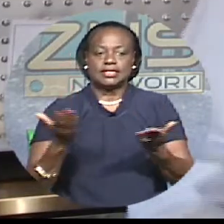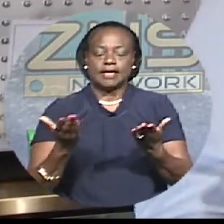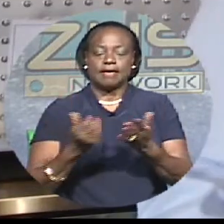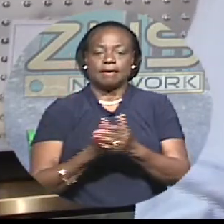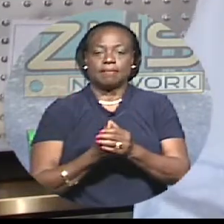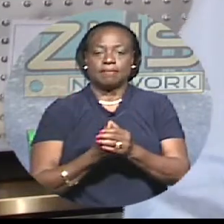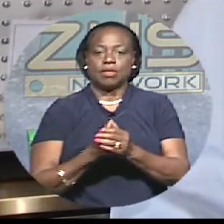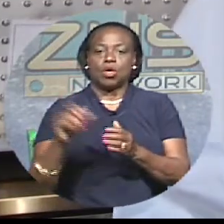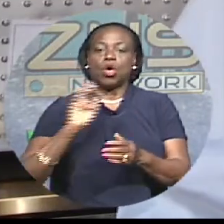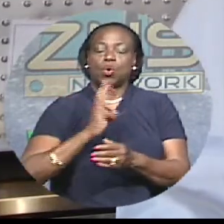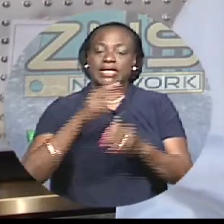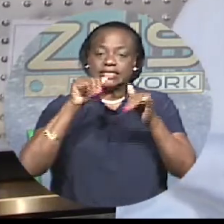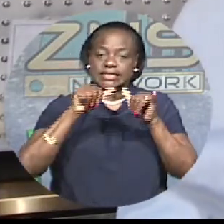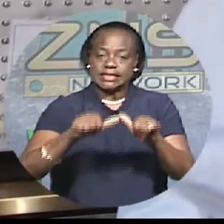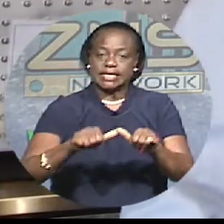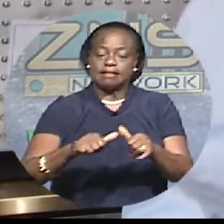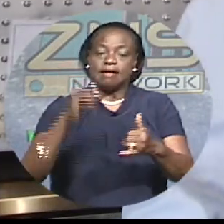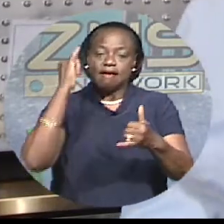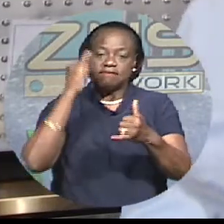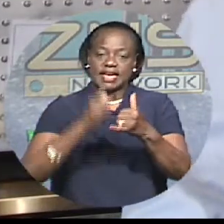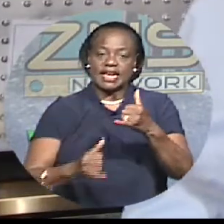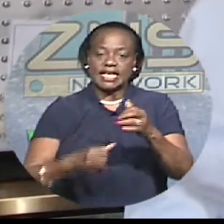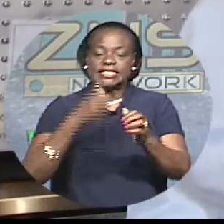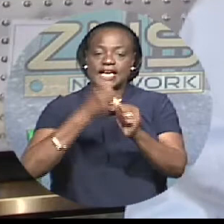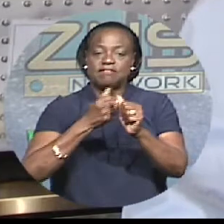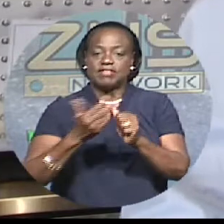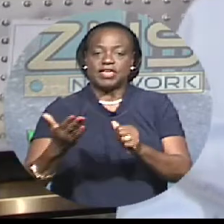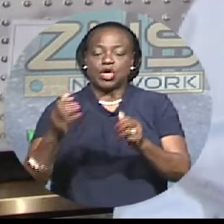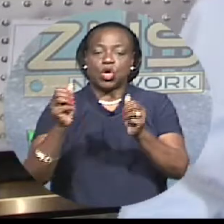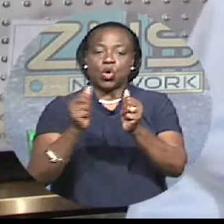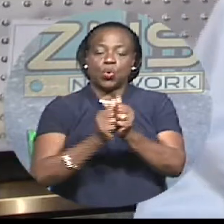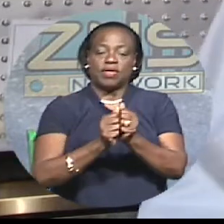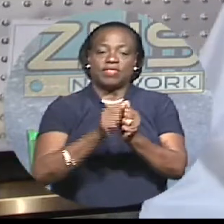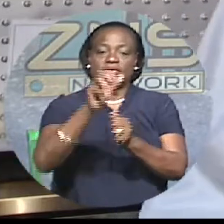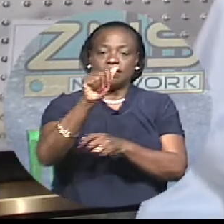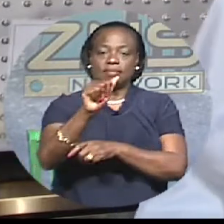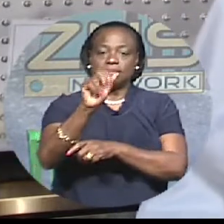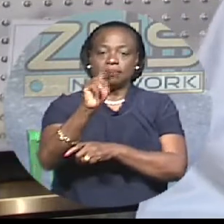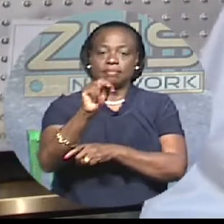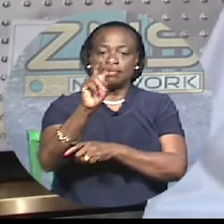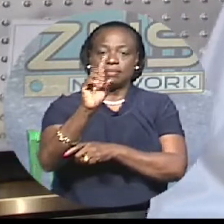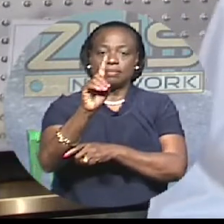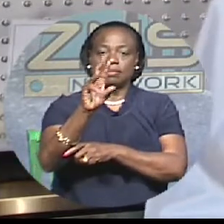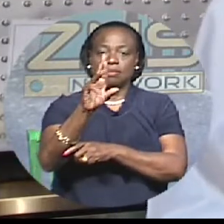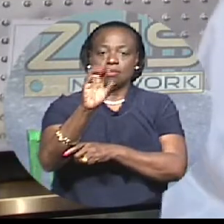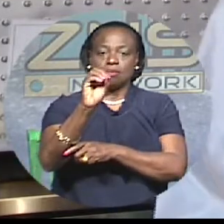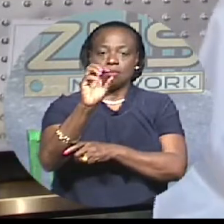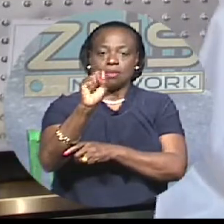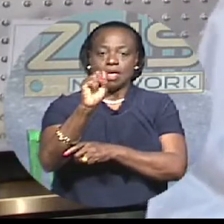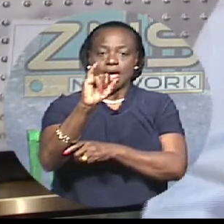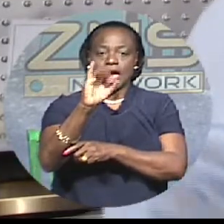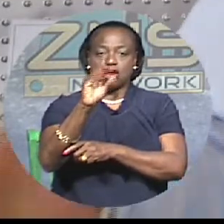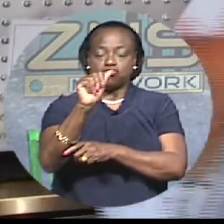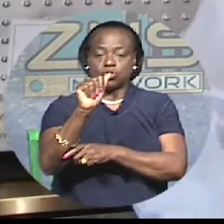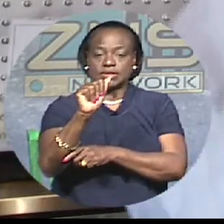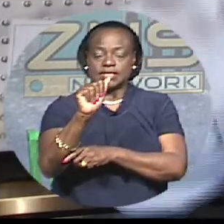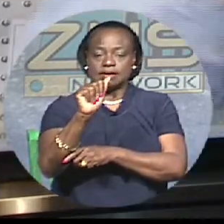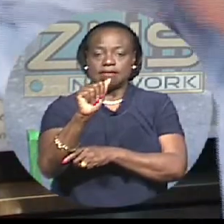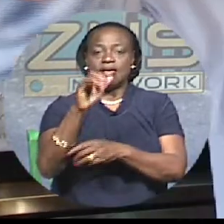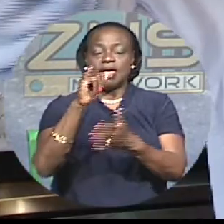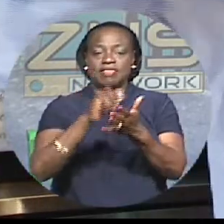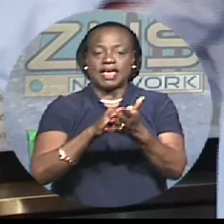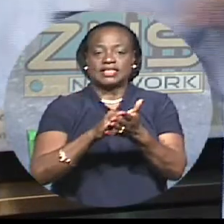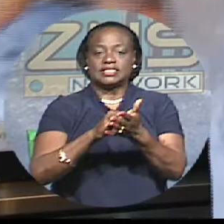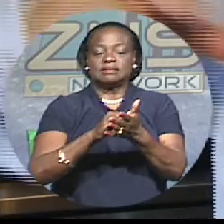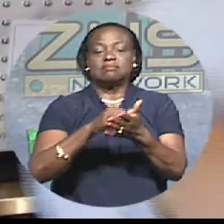still finalizing everything with Androsia, so that'll be on our phase 1B. And then